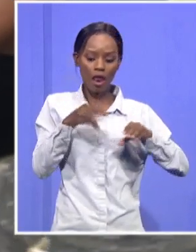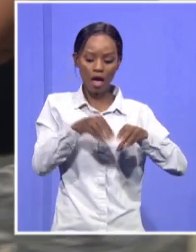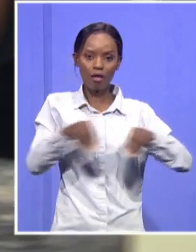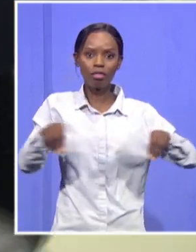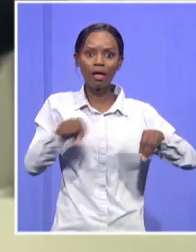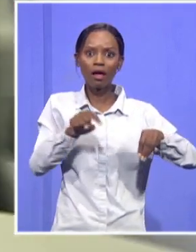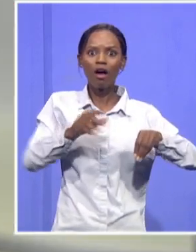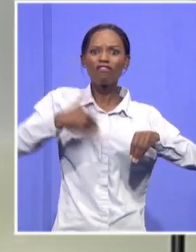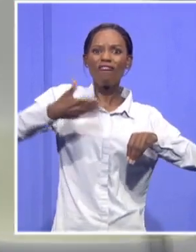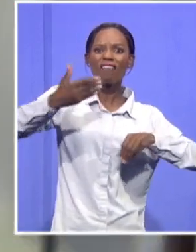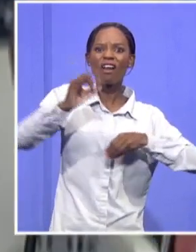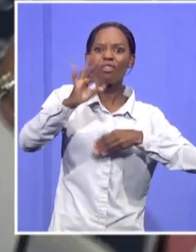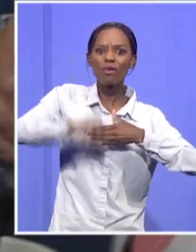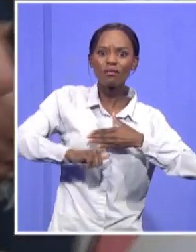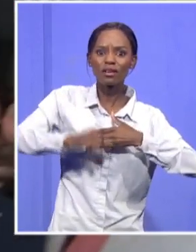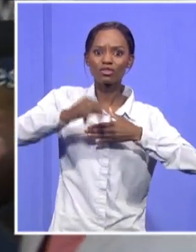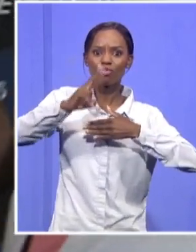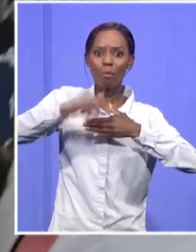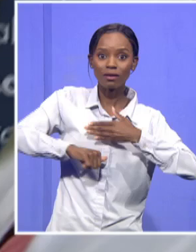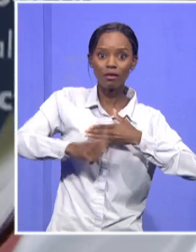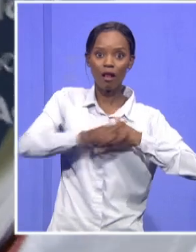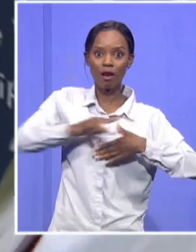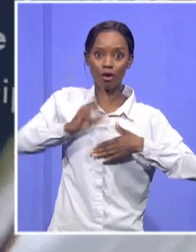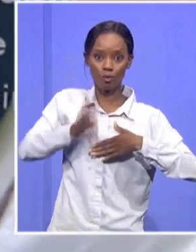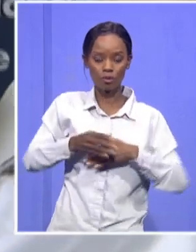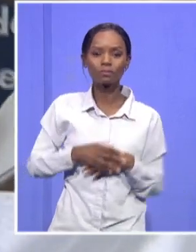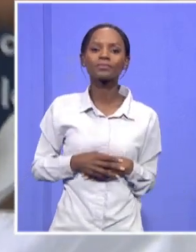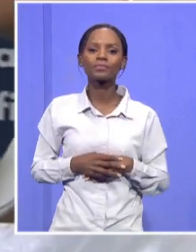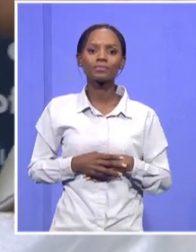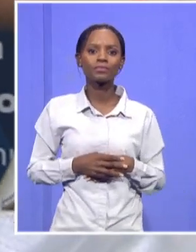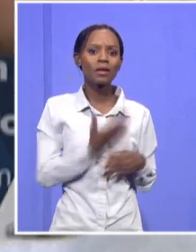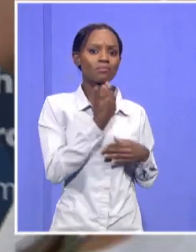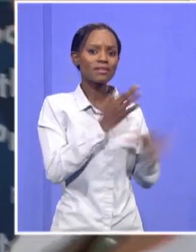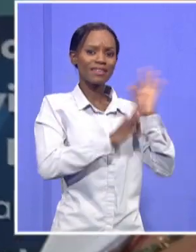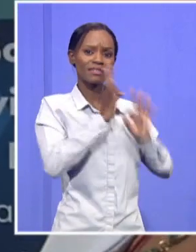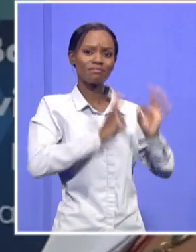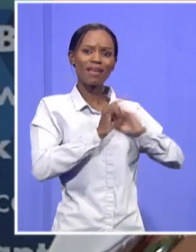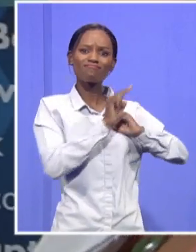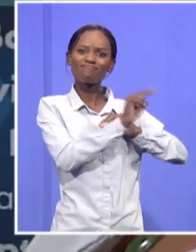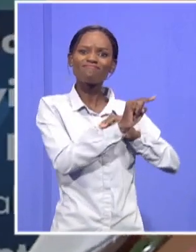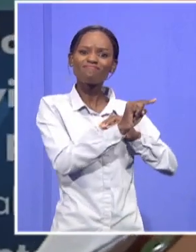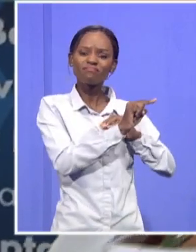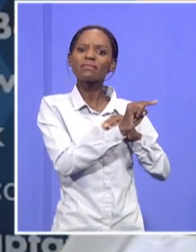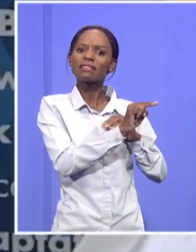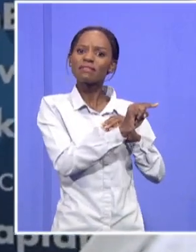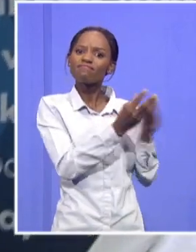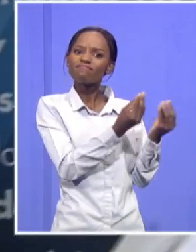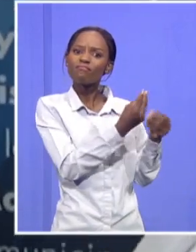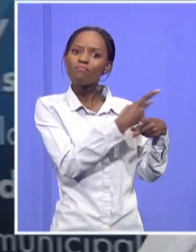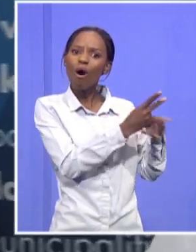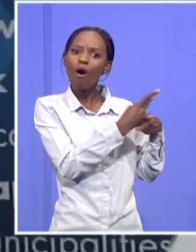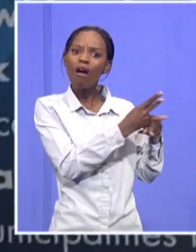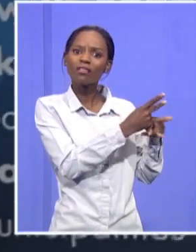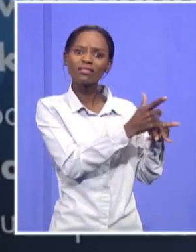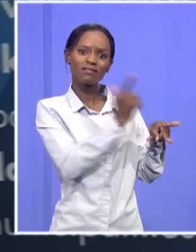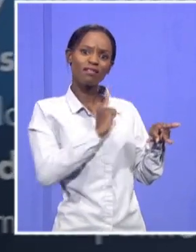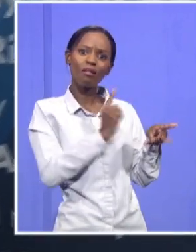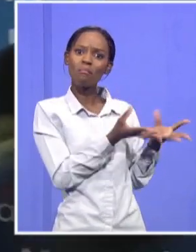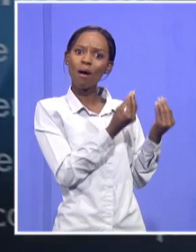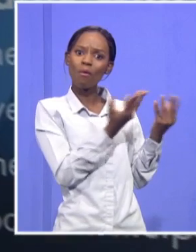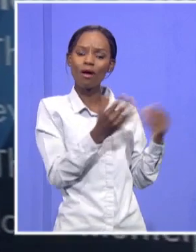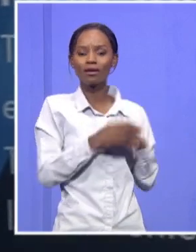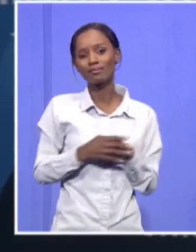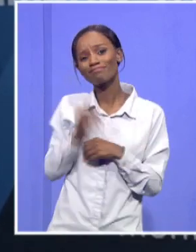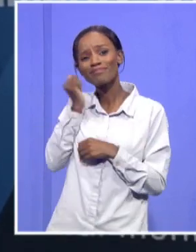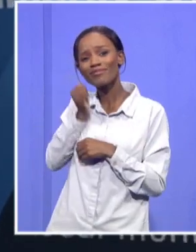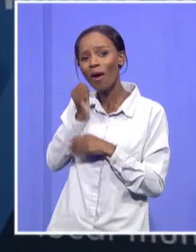So where would a person at home get access of those enzymes you're talking about? That is the secret for CSIR.